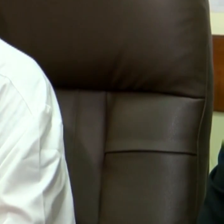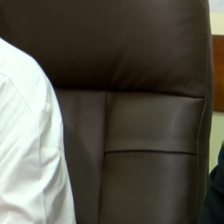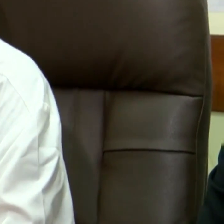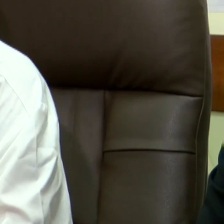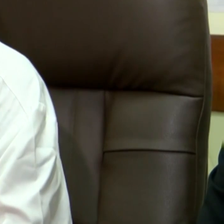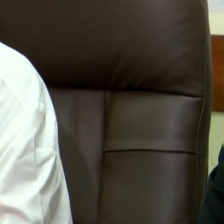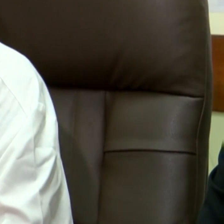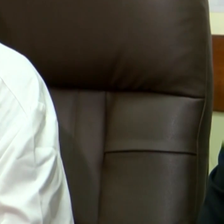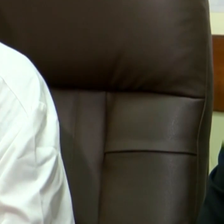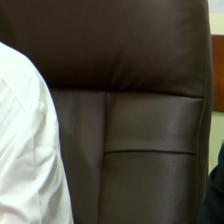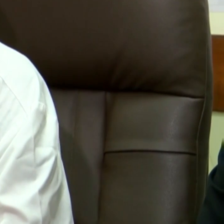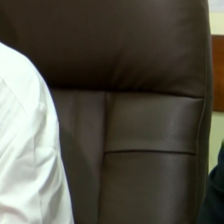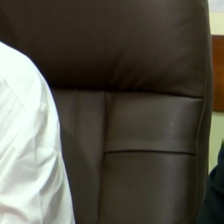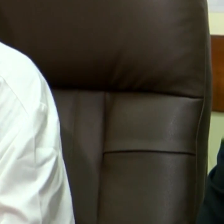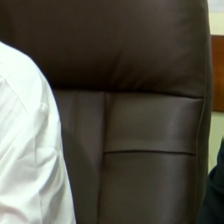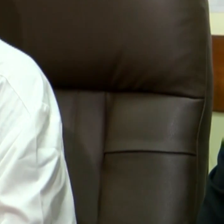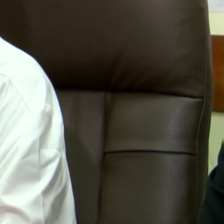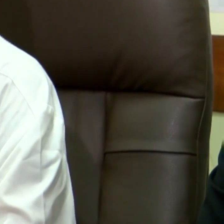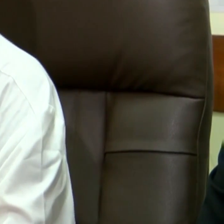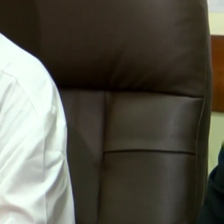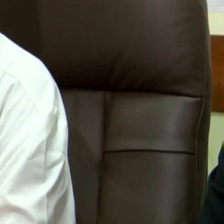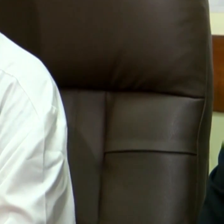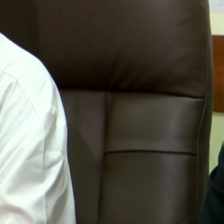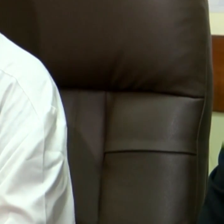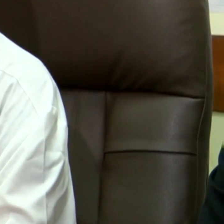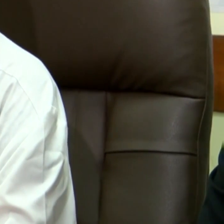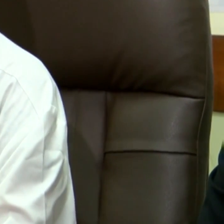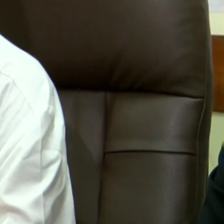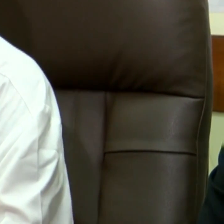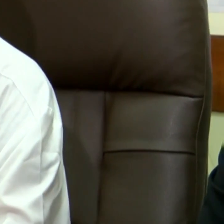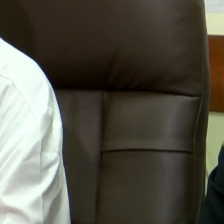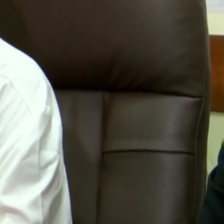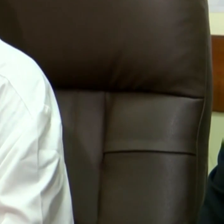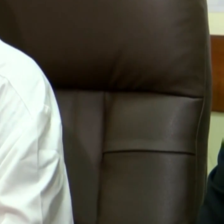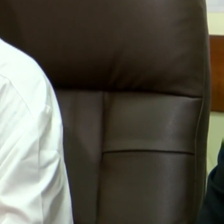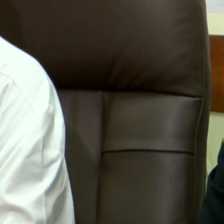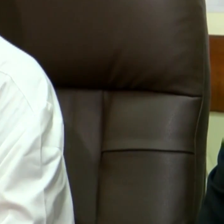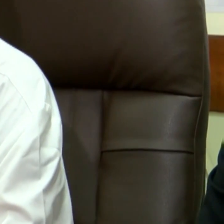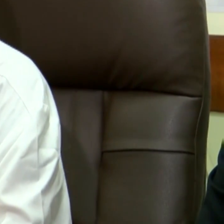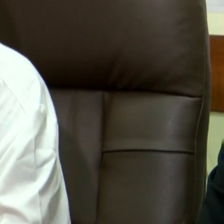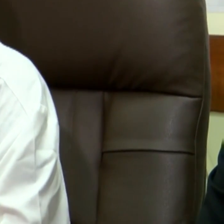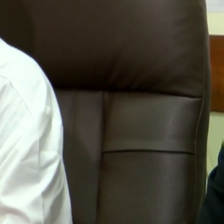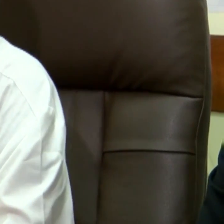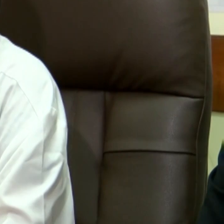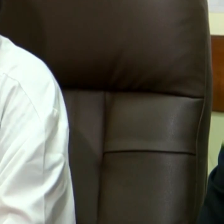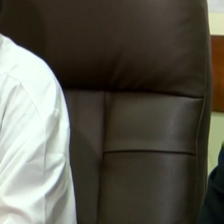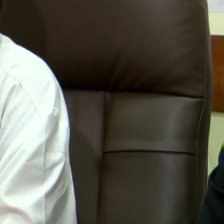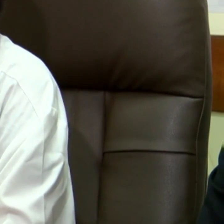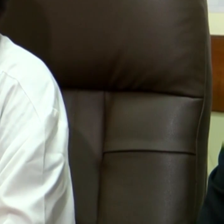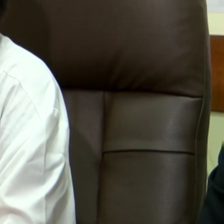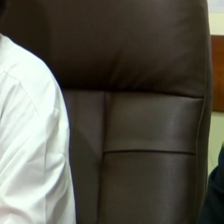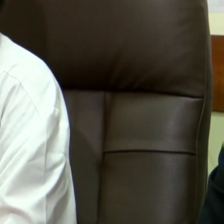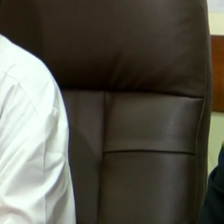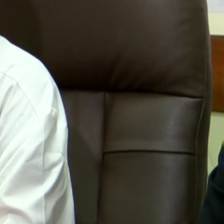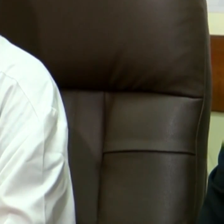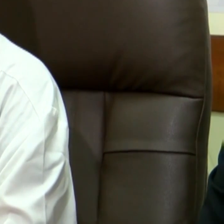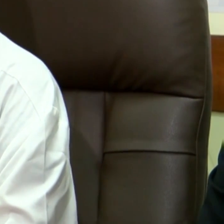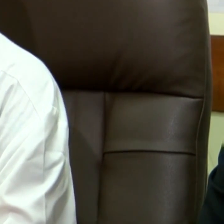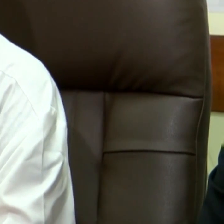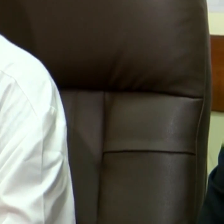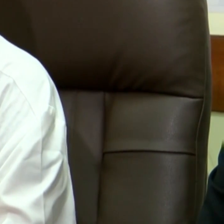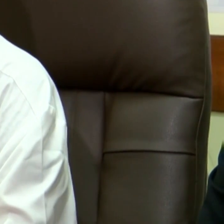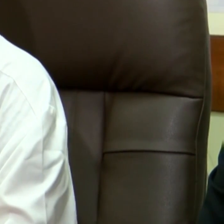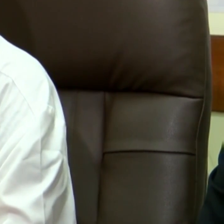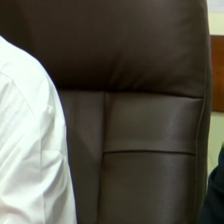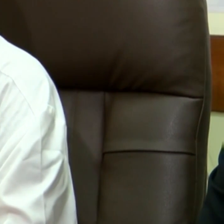what Rotary does and because of what other institutions do. People will recognize that it is good to give to QEH and that we